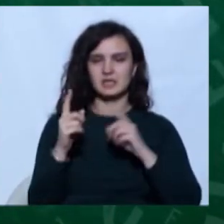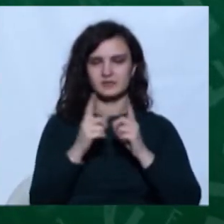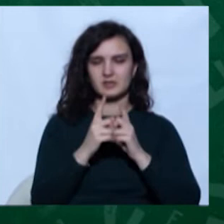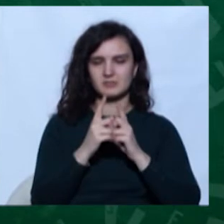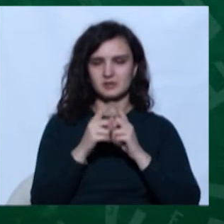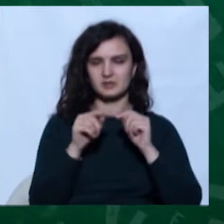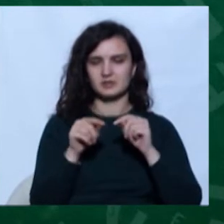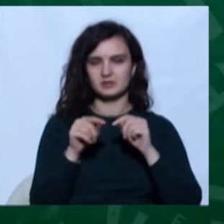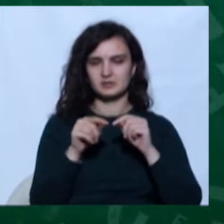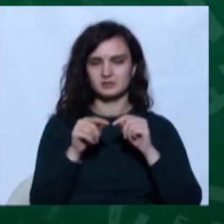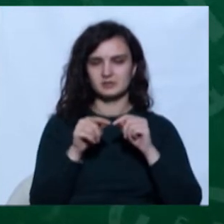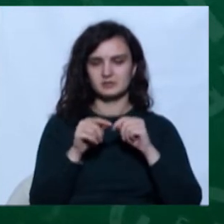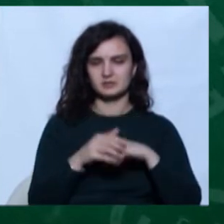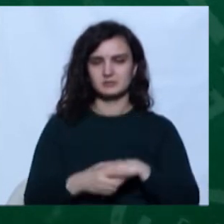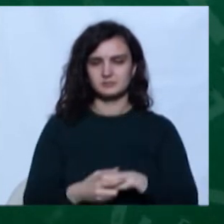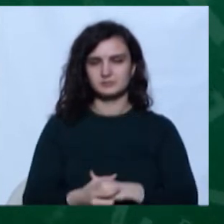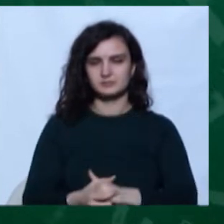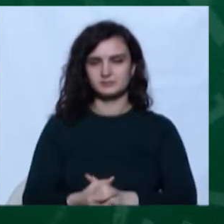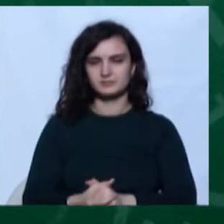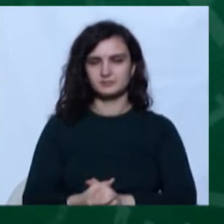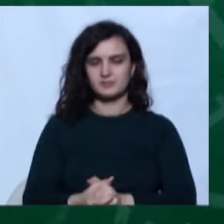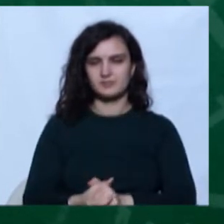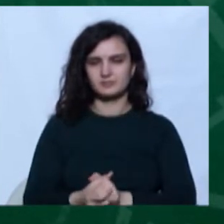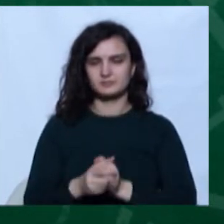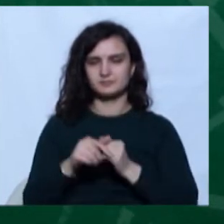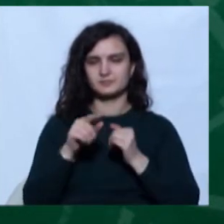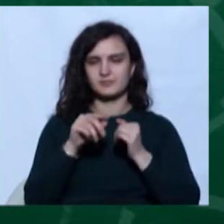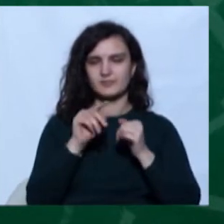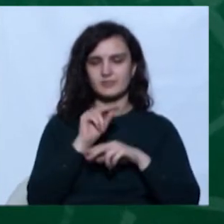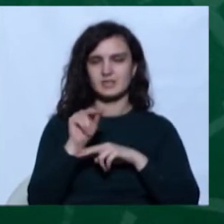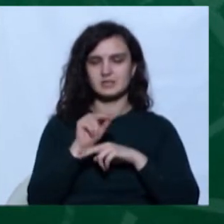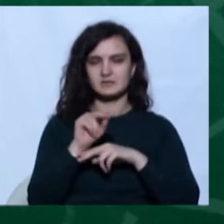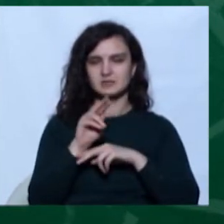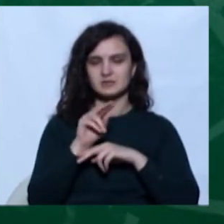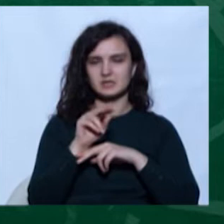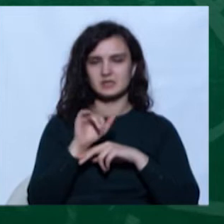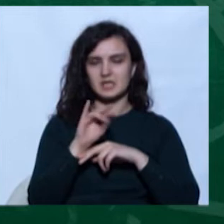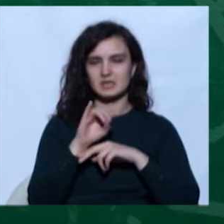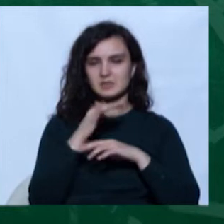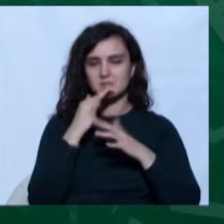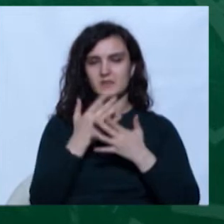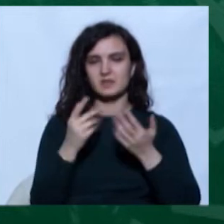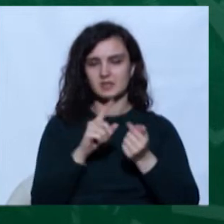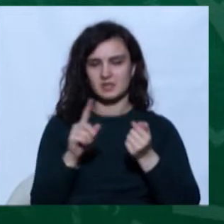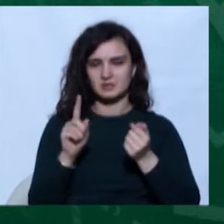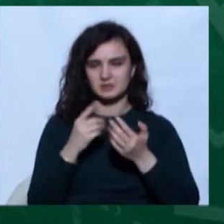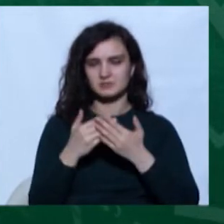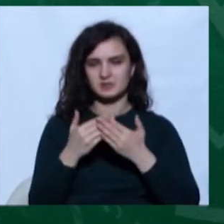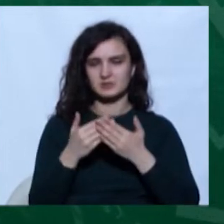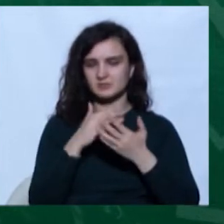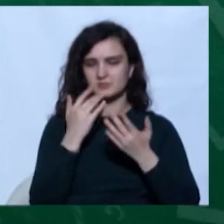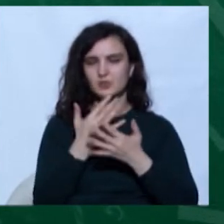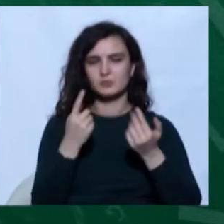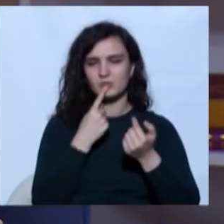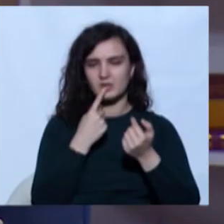the dungeon at Chateau d'If. Priest Faria teaches Dantes many things, like multiple